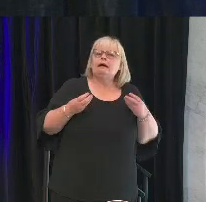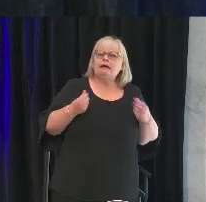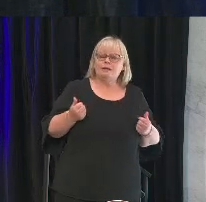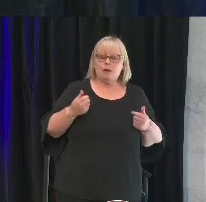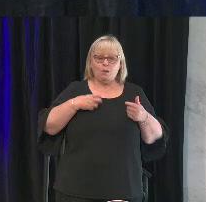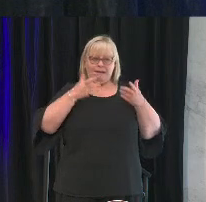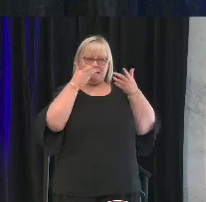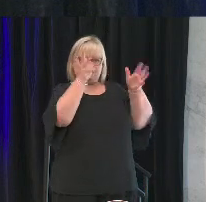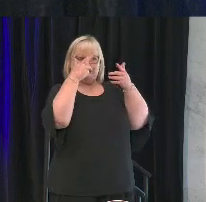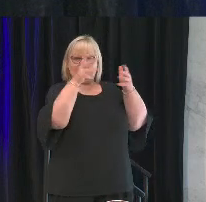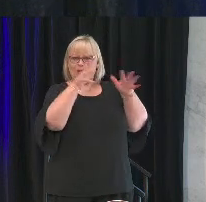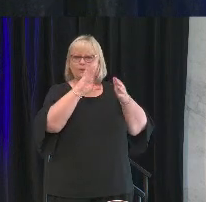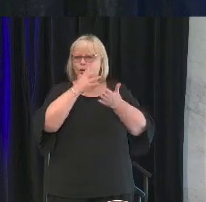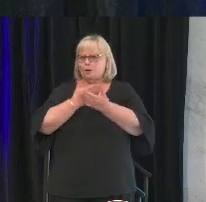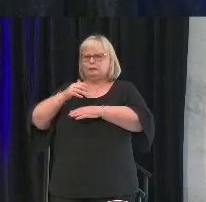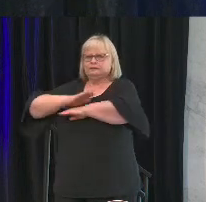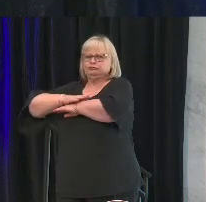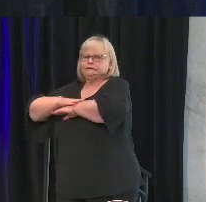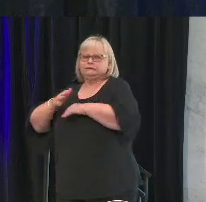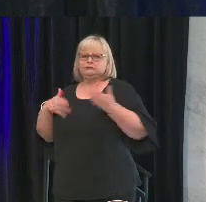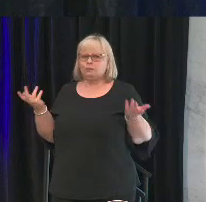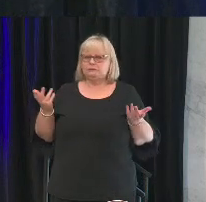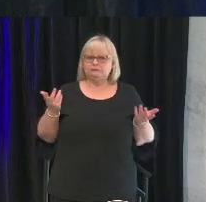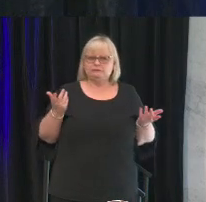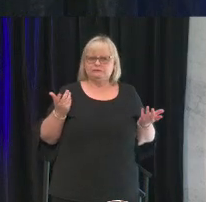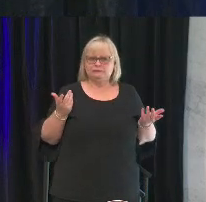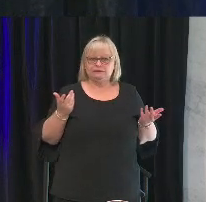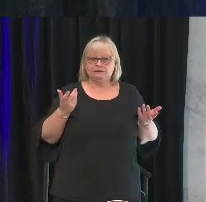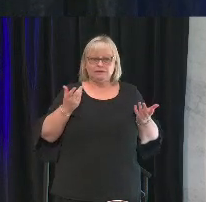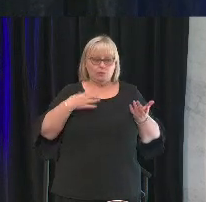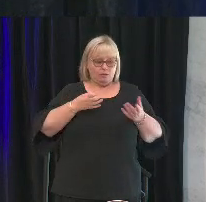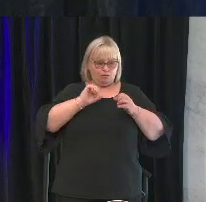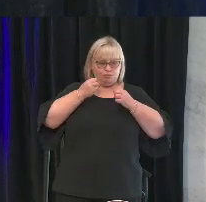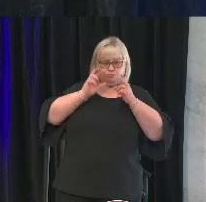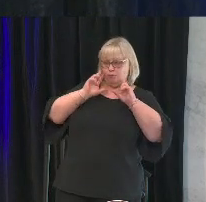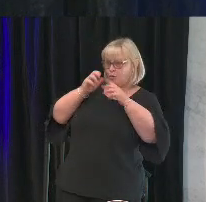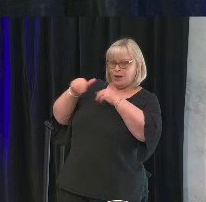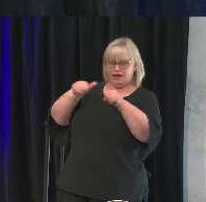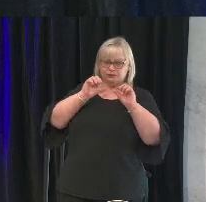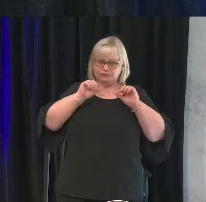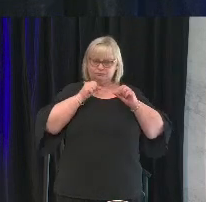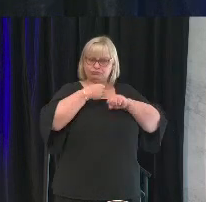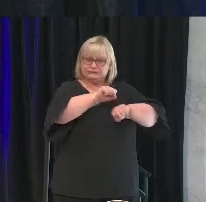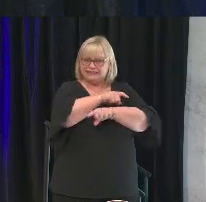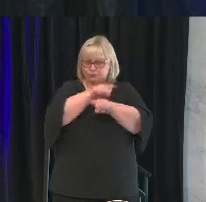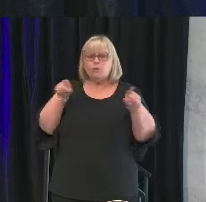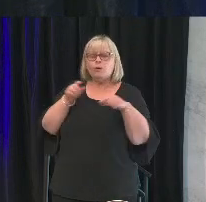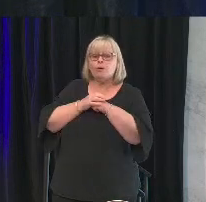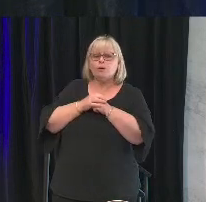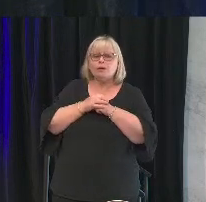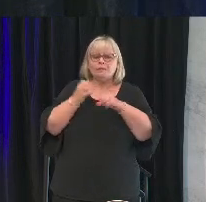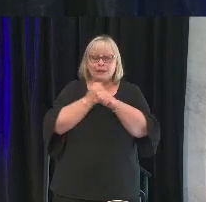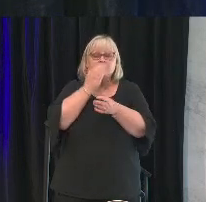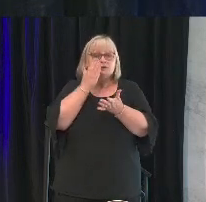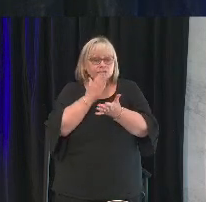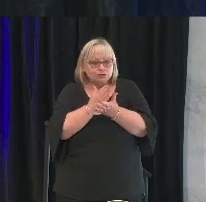remove that from country, because we want to make sure that you're protected from that bad stuff. But most importantly, we've